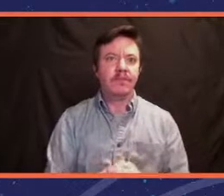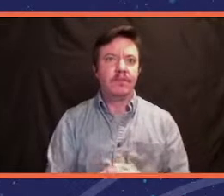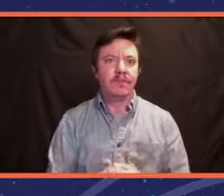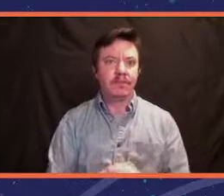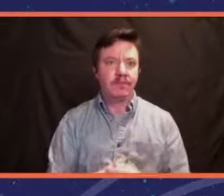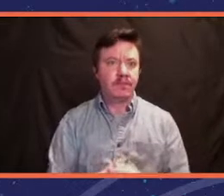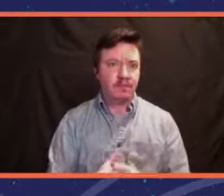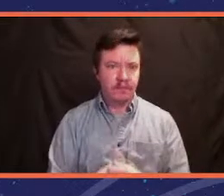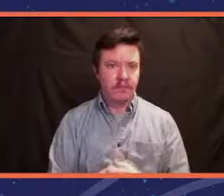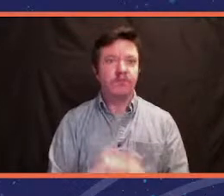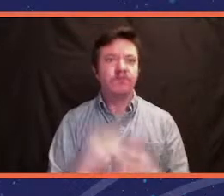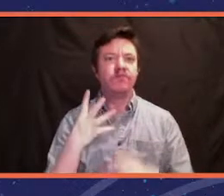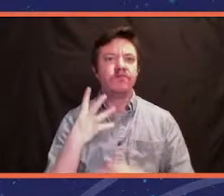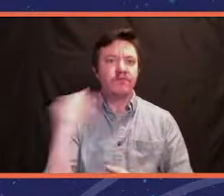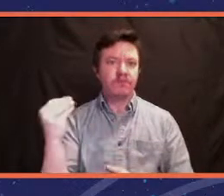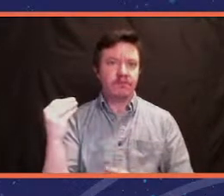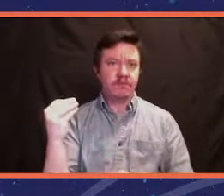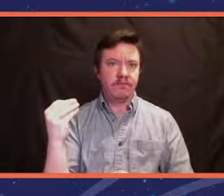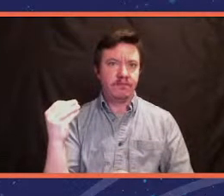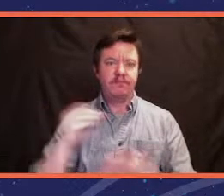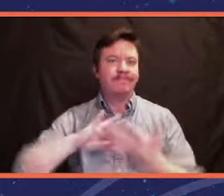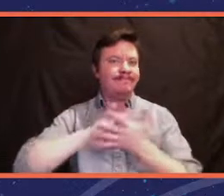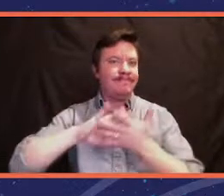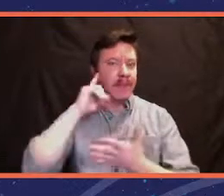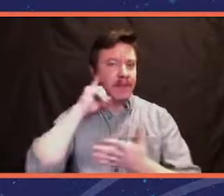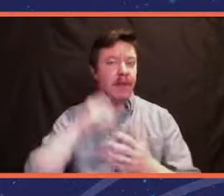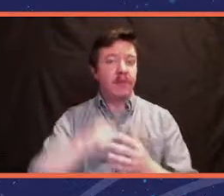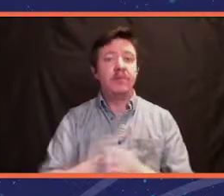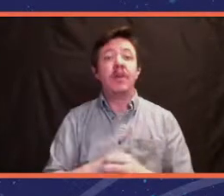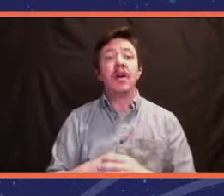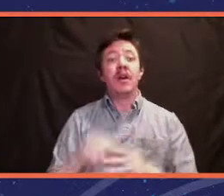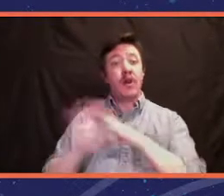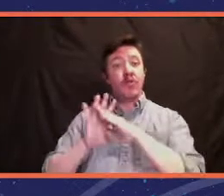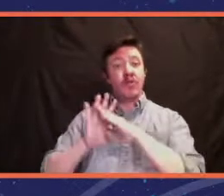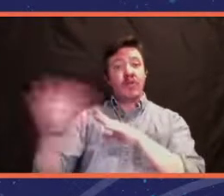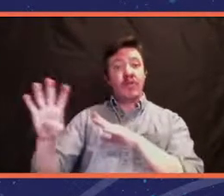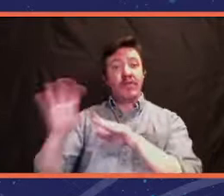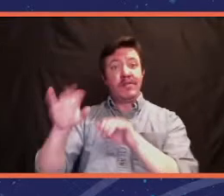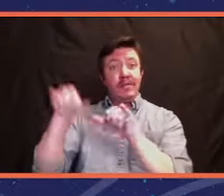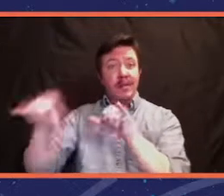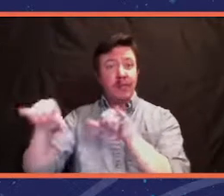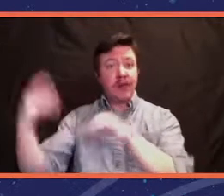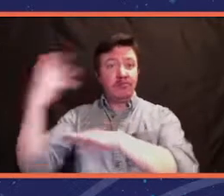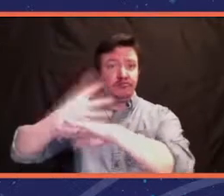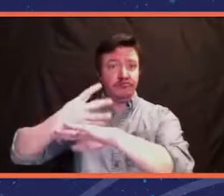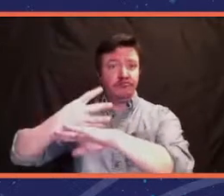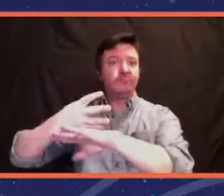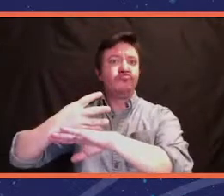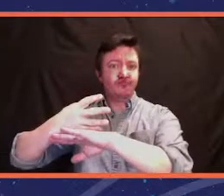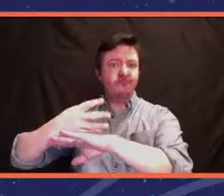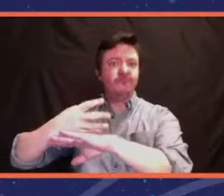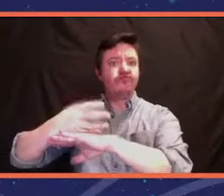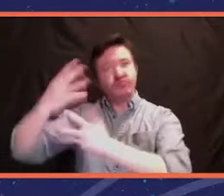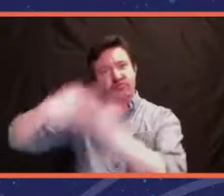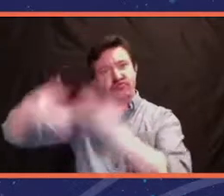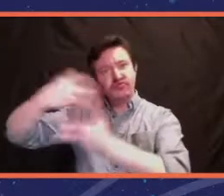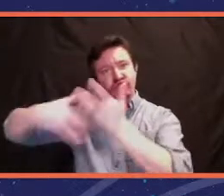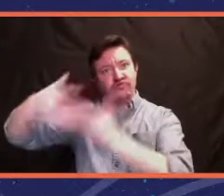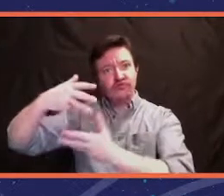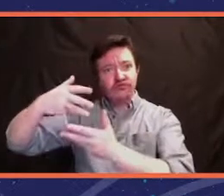At the end of that four-day retreat,